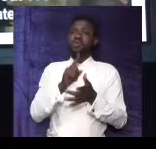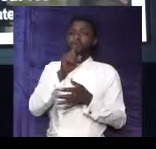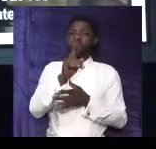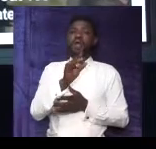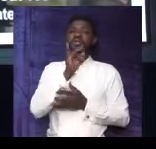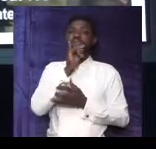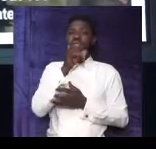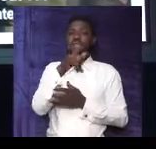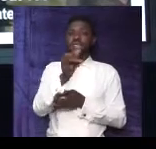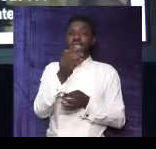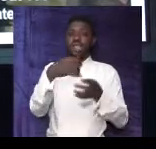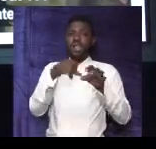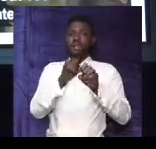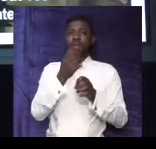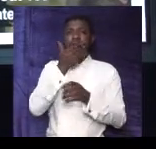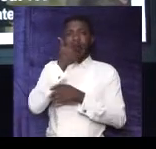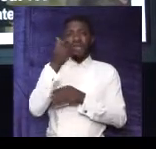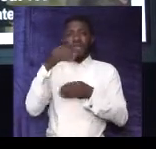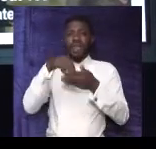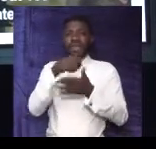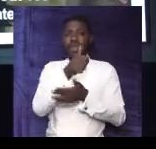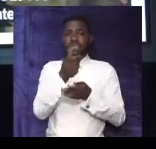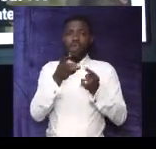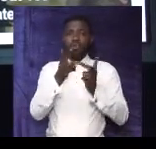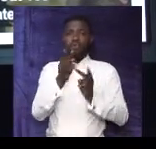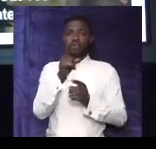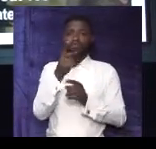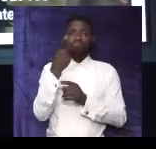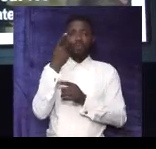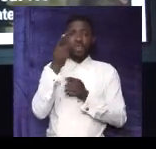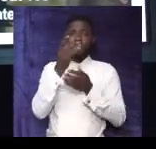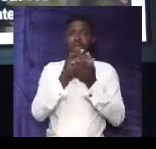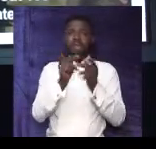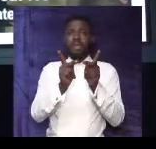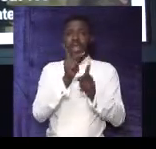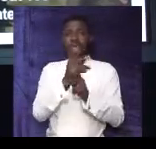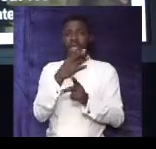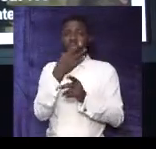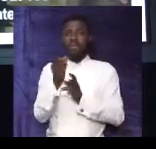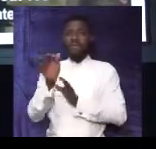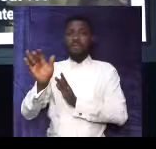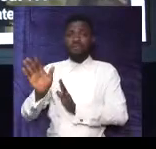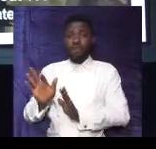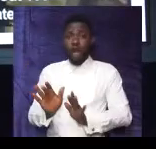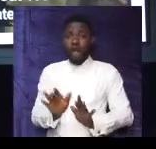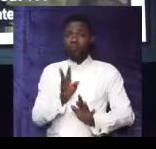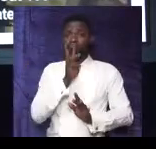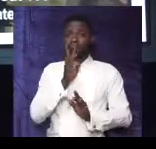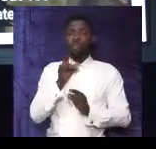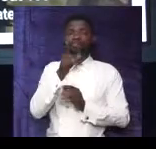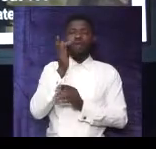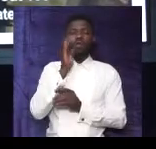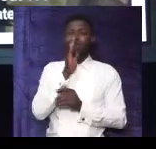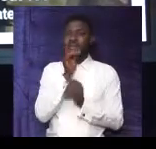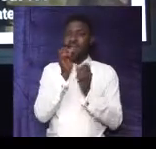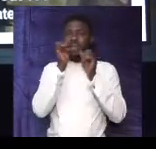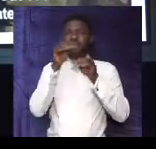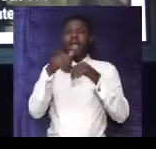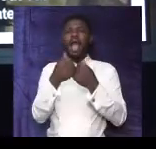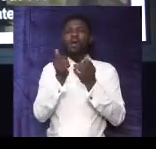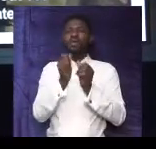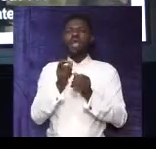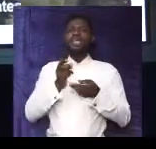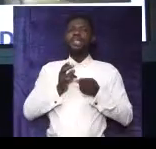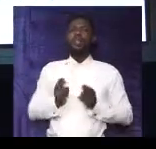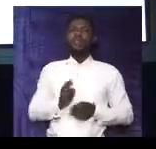let me say this one is still even better in a way. If you see some kind of floods, you'll be amazed that wow, how